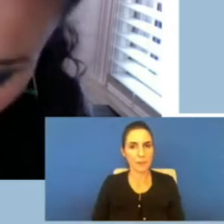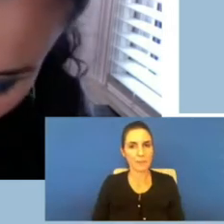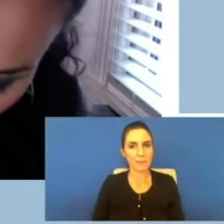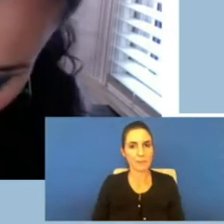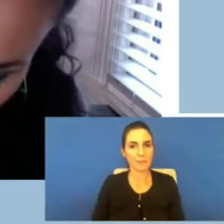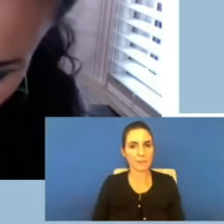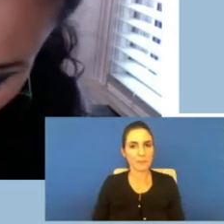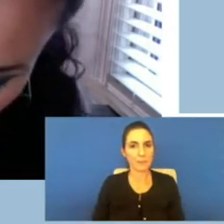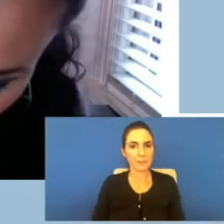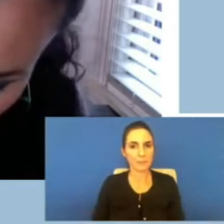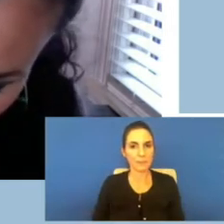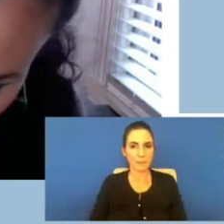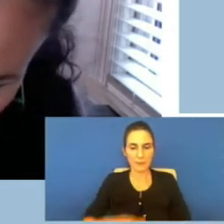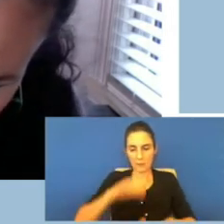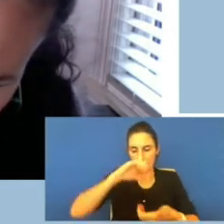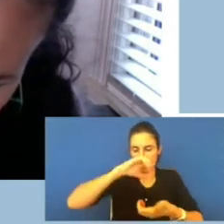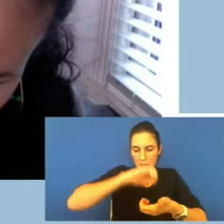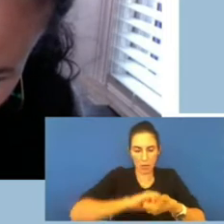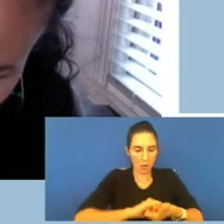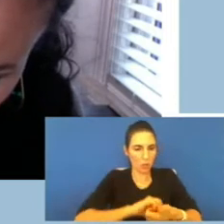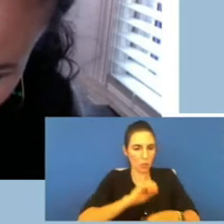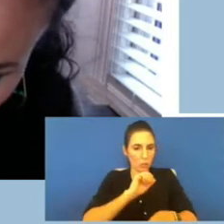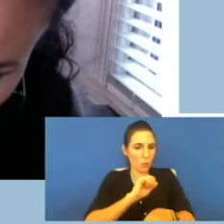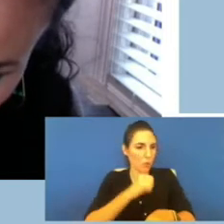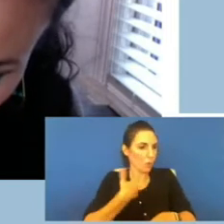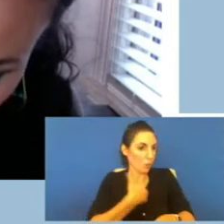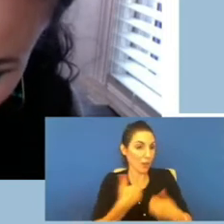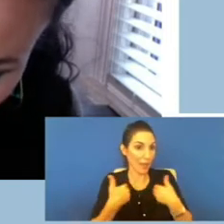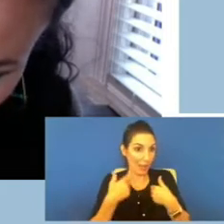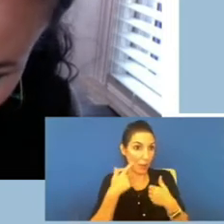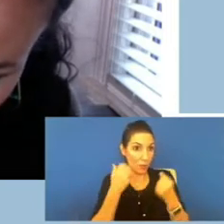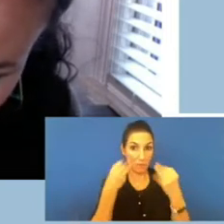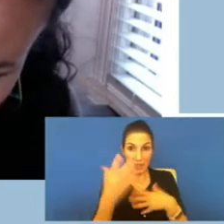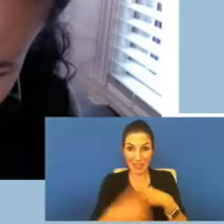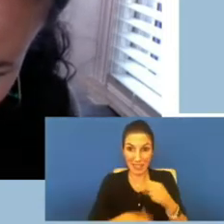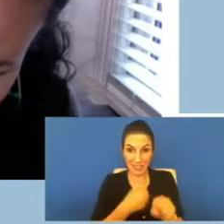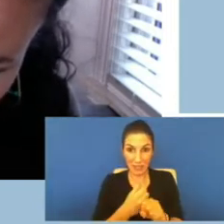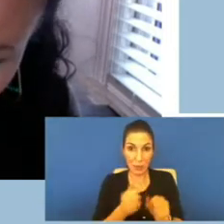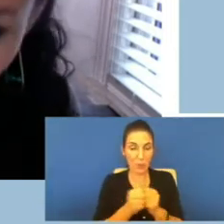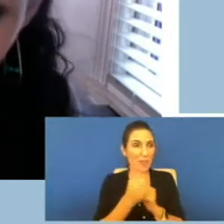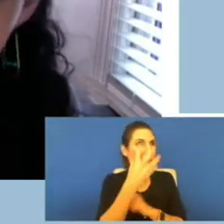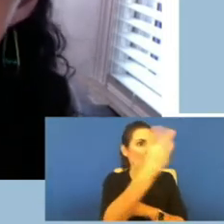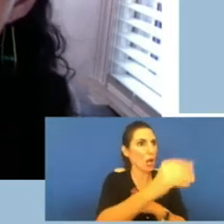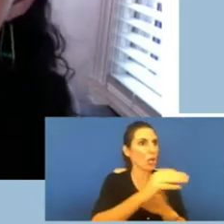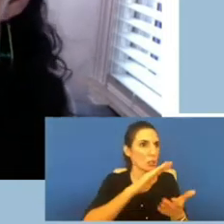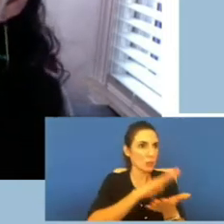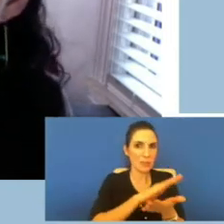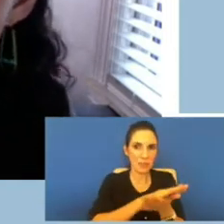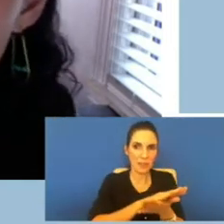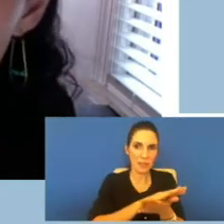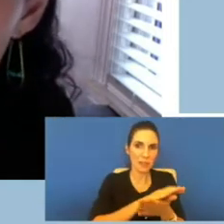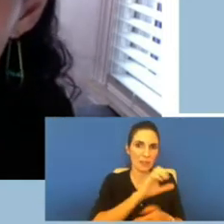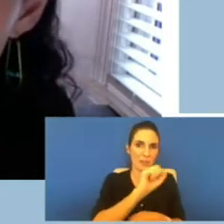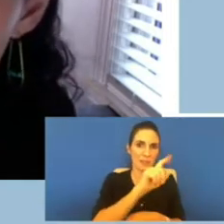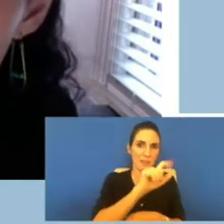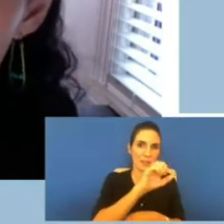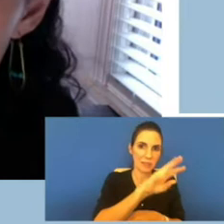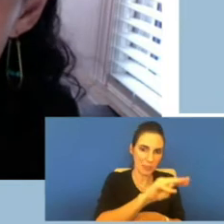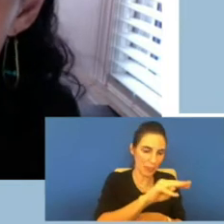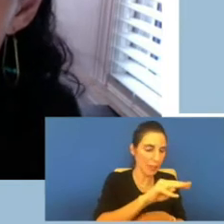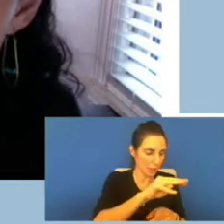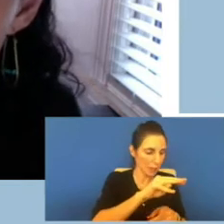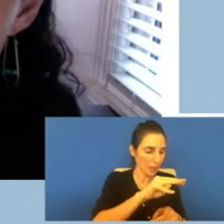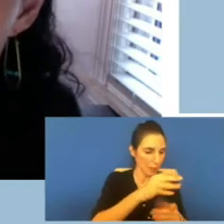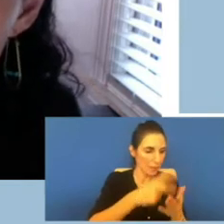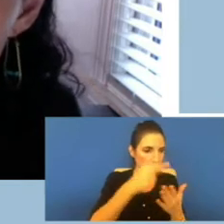a partnership that we've had for a number of years with a out-of-school STEAM-based program that serves Black and